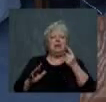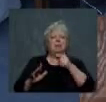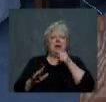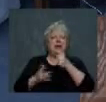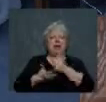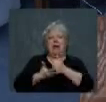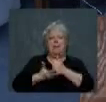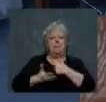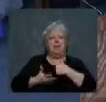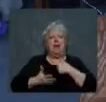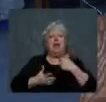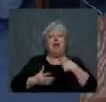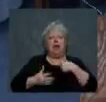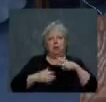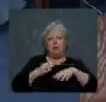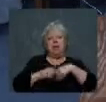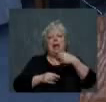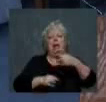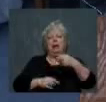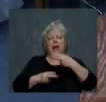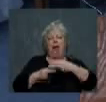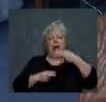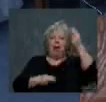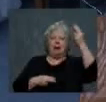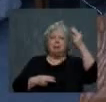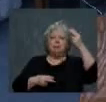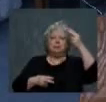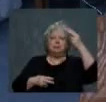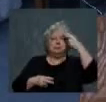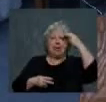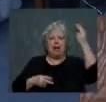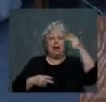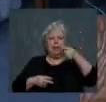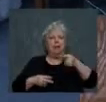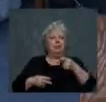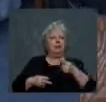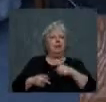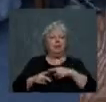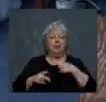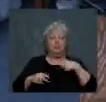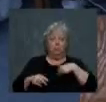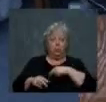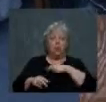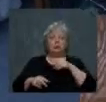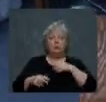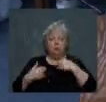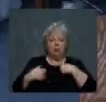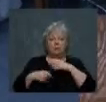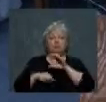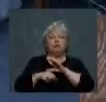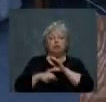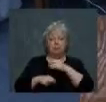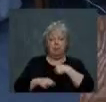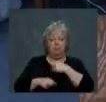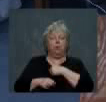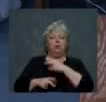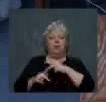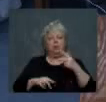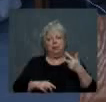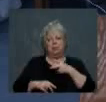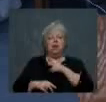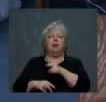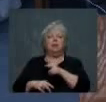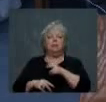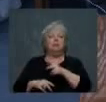somebody helping me. And we do have church members. We do have cars come in. But sometimes church